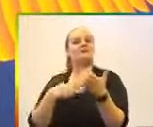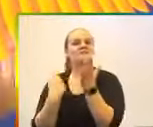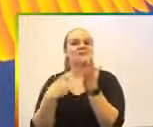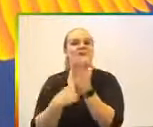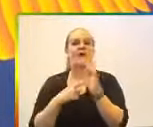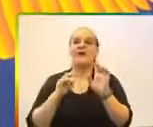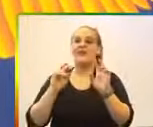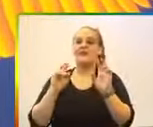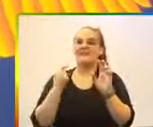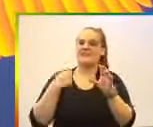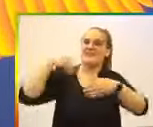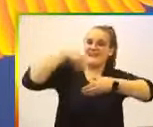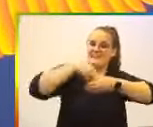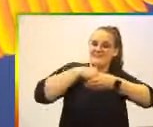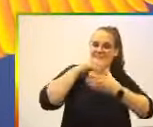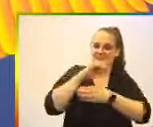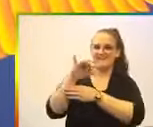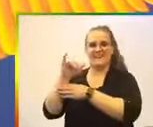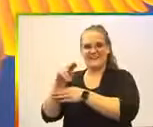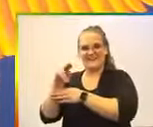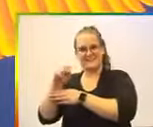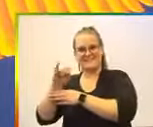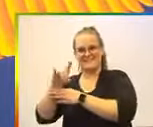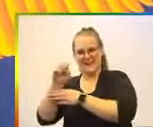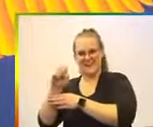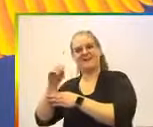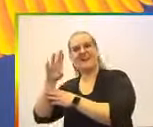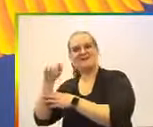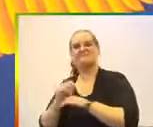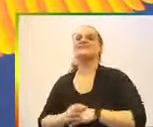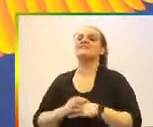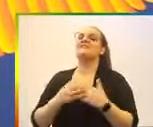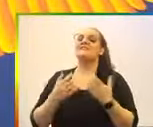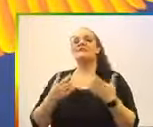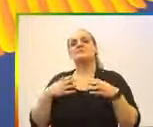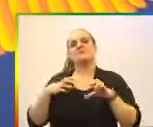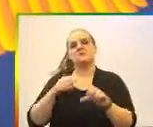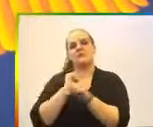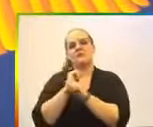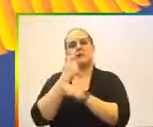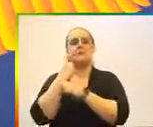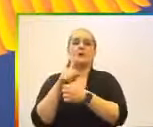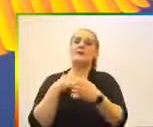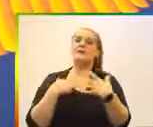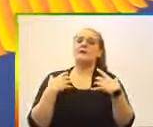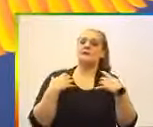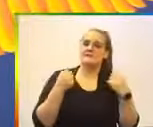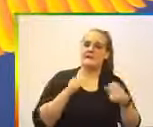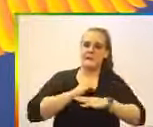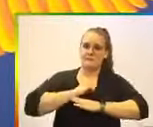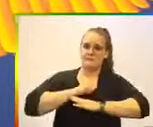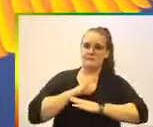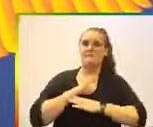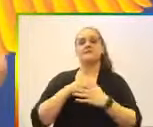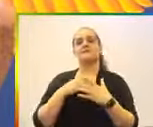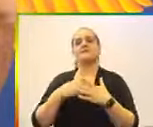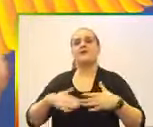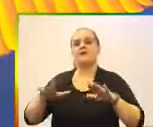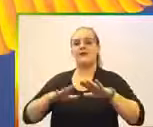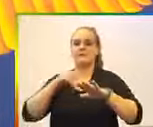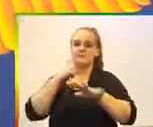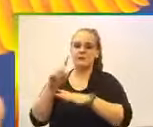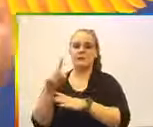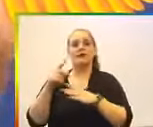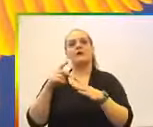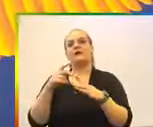are continuing to do the work of creating safe and brave space for LGBTQ+ young people in Colorado Springs,